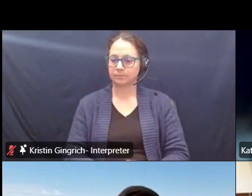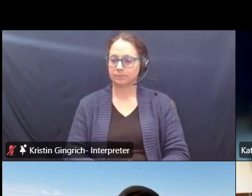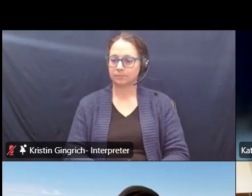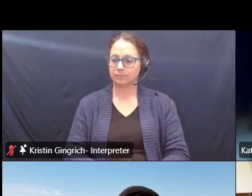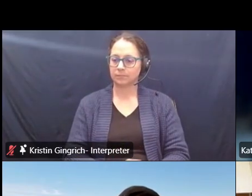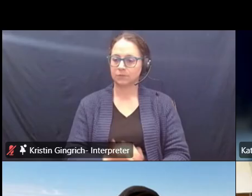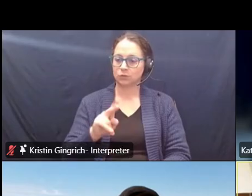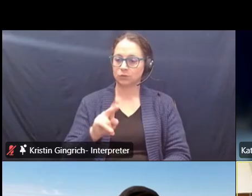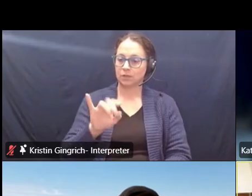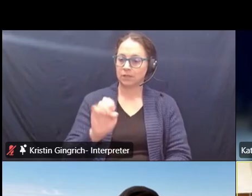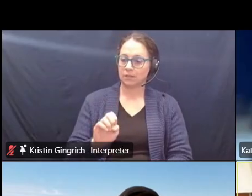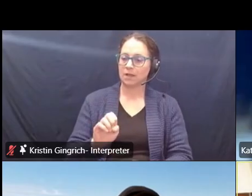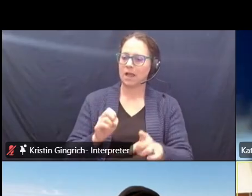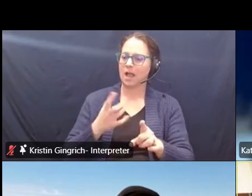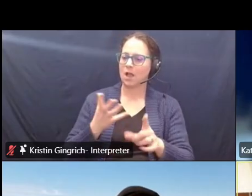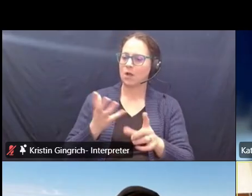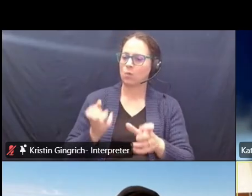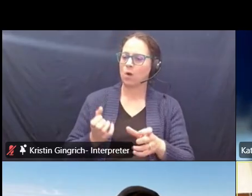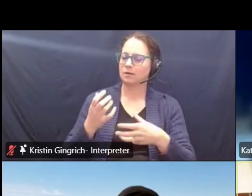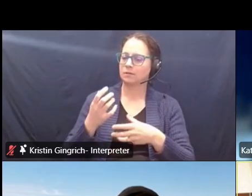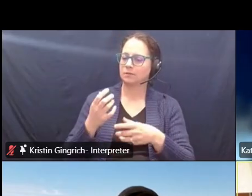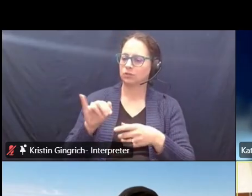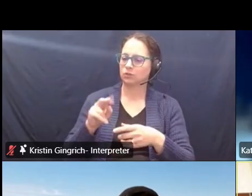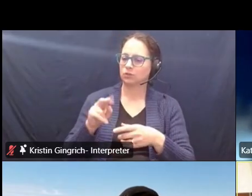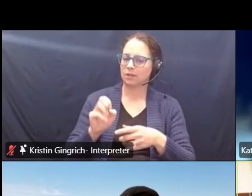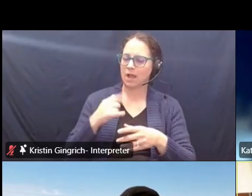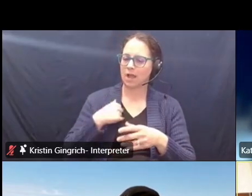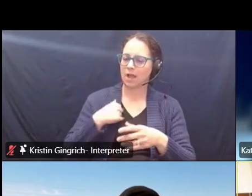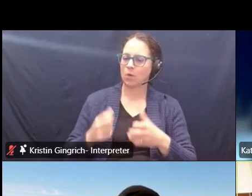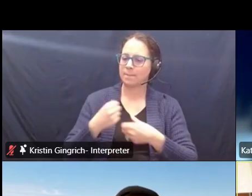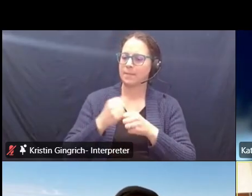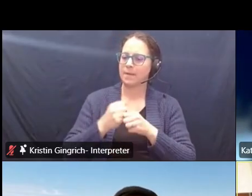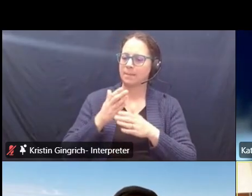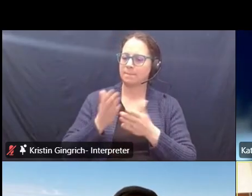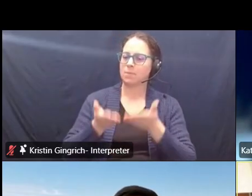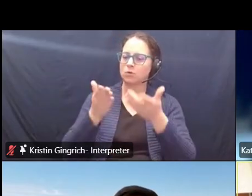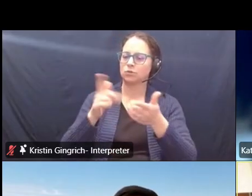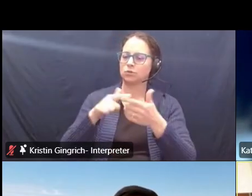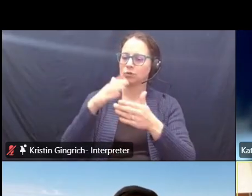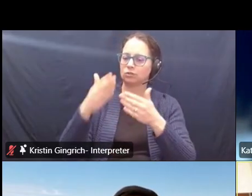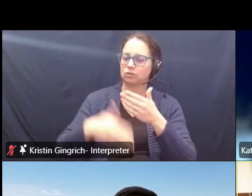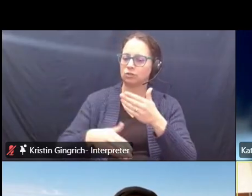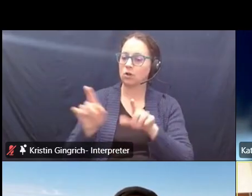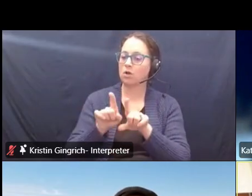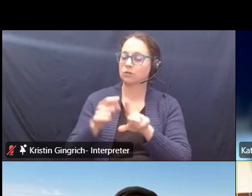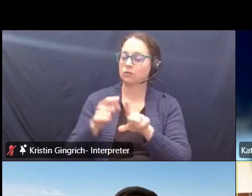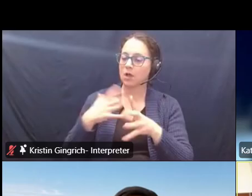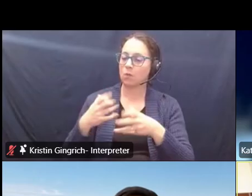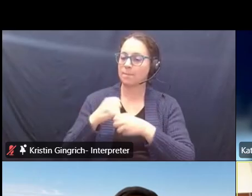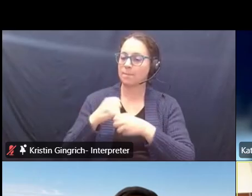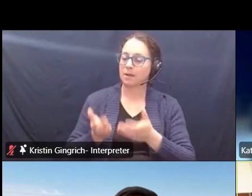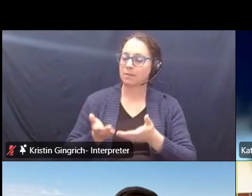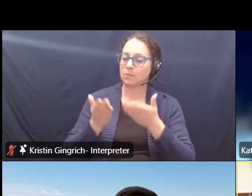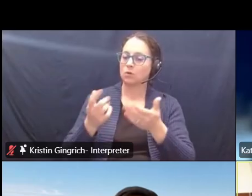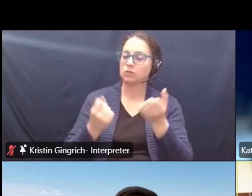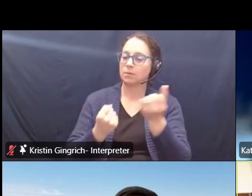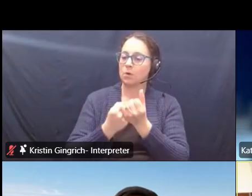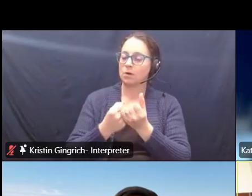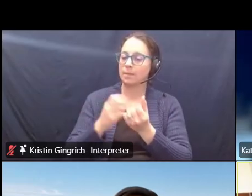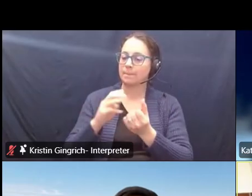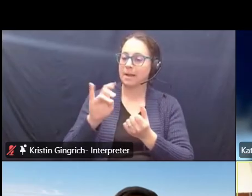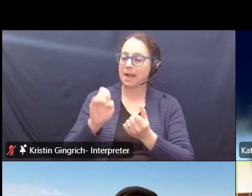Julie, do we I'd have like to to do make that out loud? Okay. I'd like to make a motion to adjourn, and I'd also like to make a motion in support of Mike